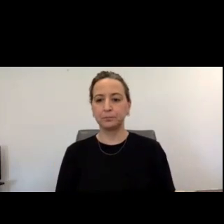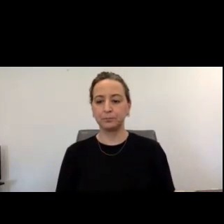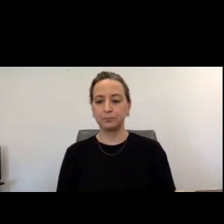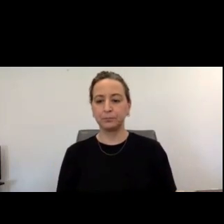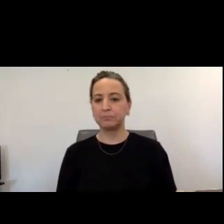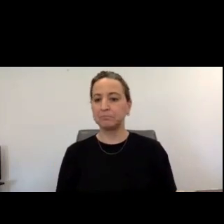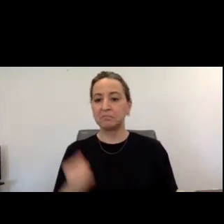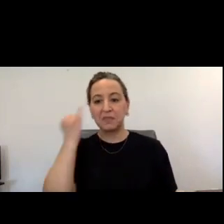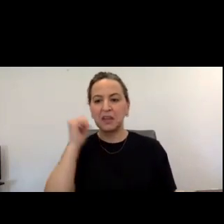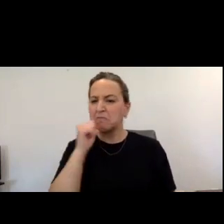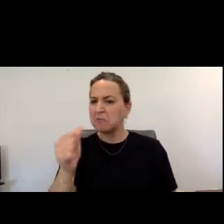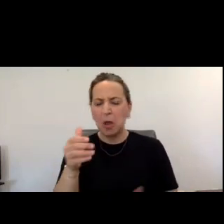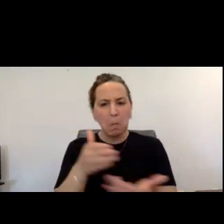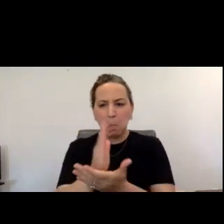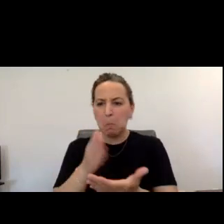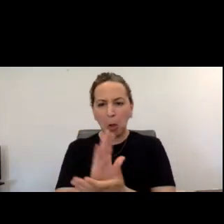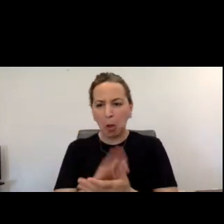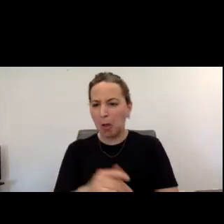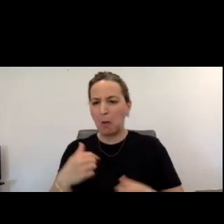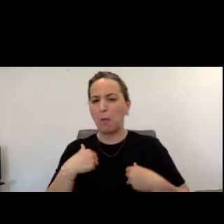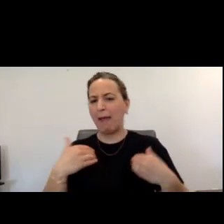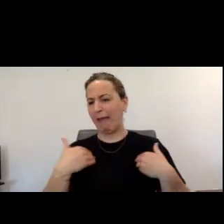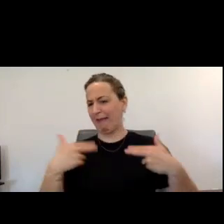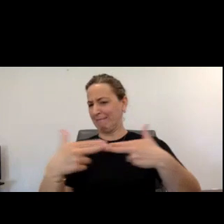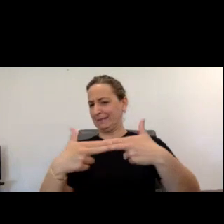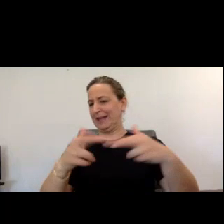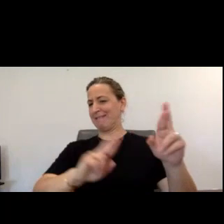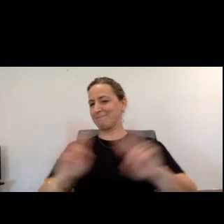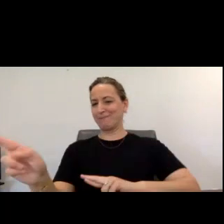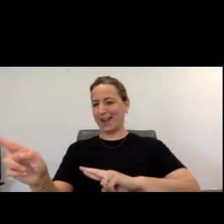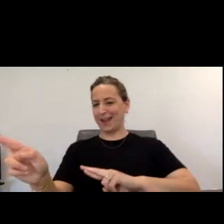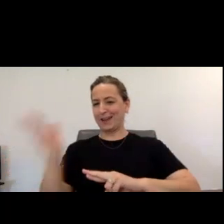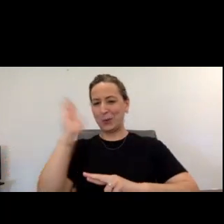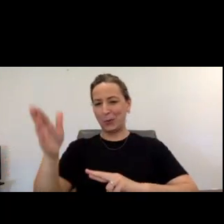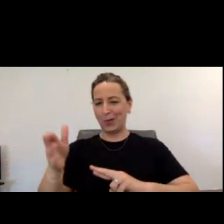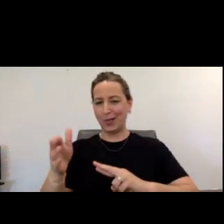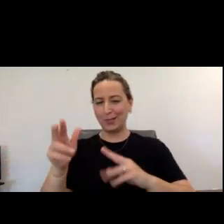If not, that's all right. We've got a slide on that and we'll go over that.